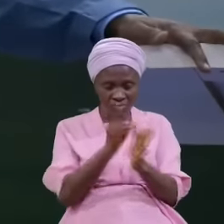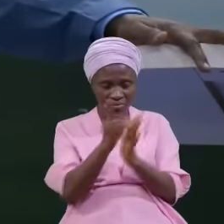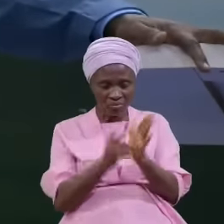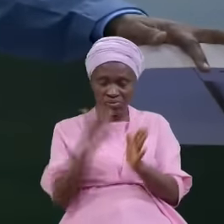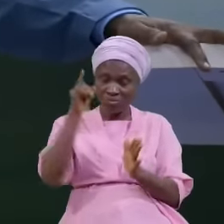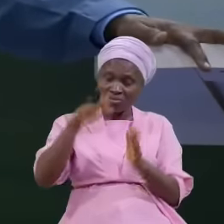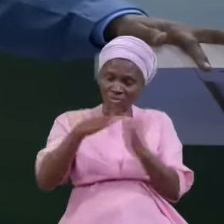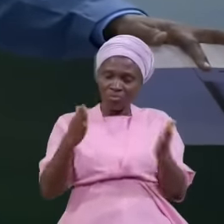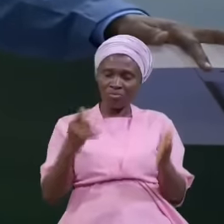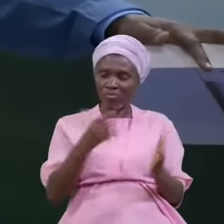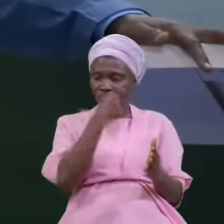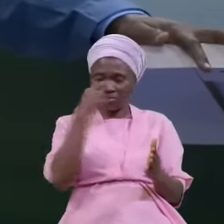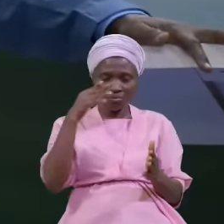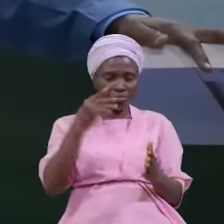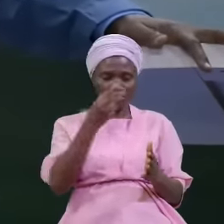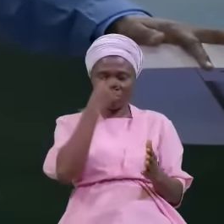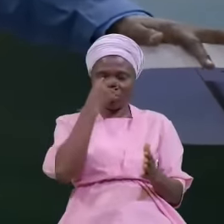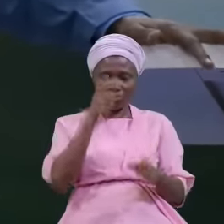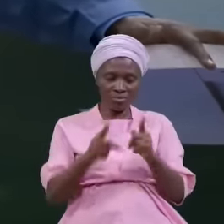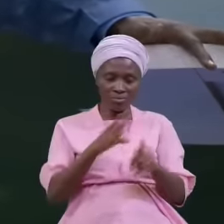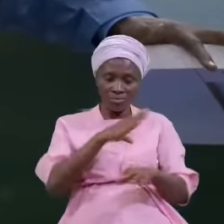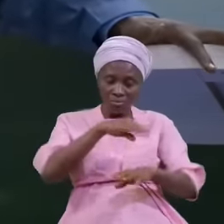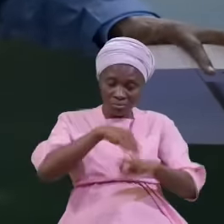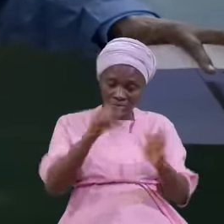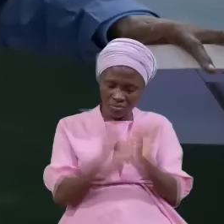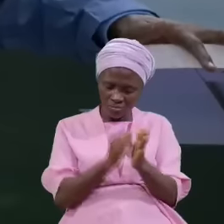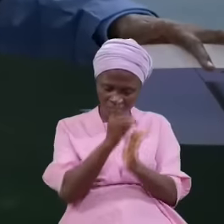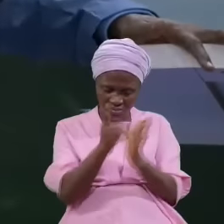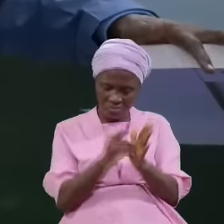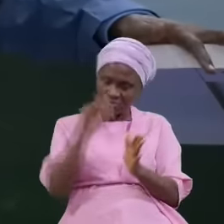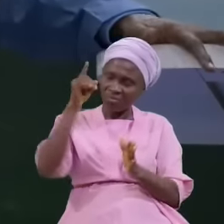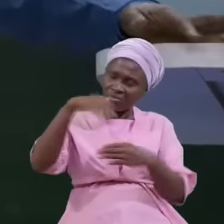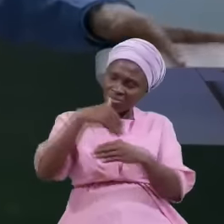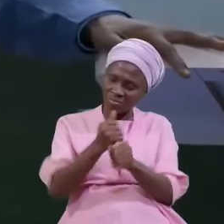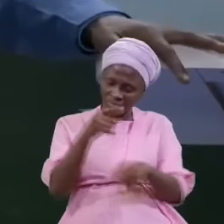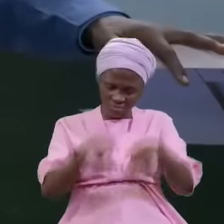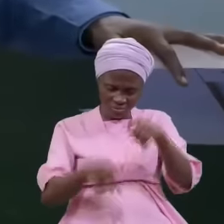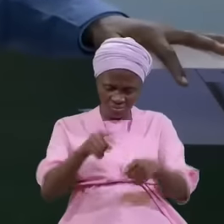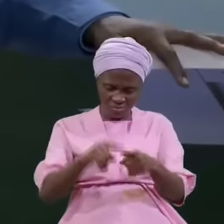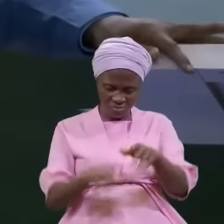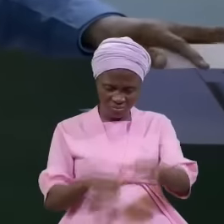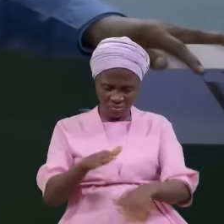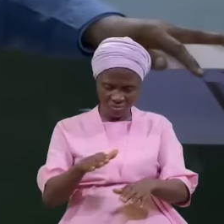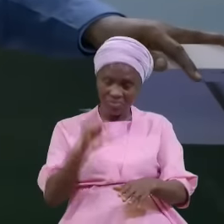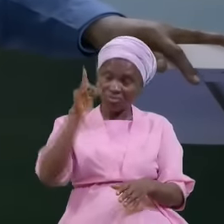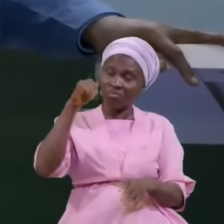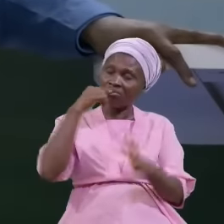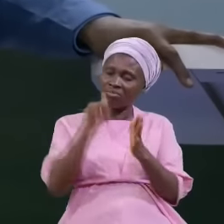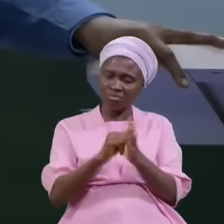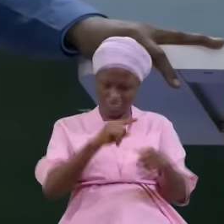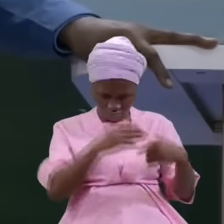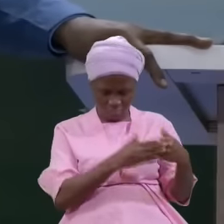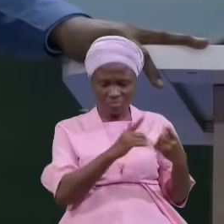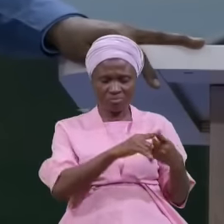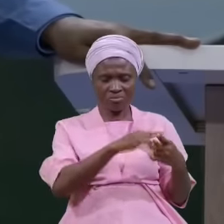the blind. At that hour, he made the lame to walk. He said, go back to Jonah